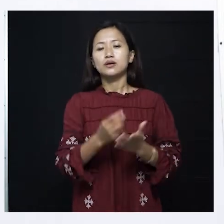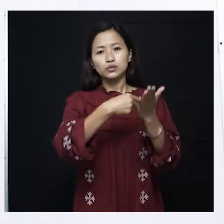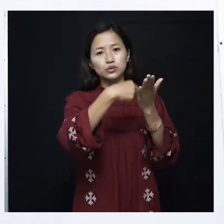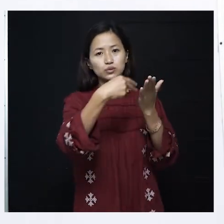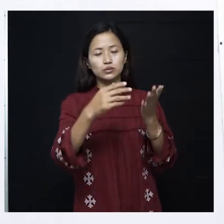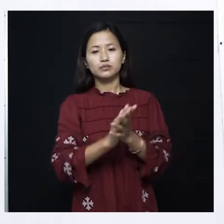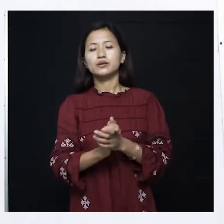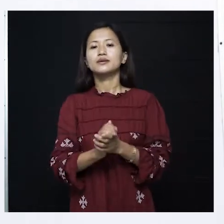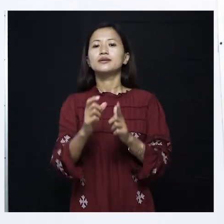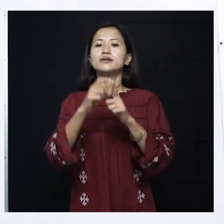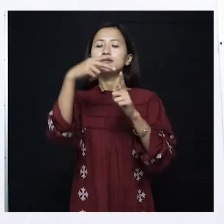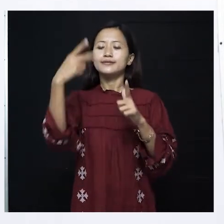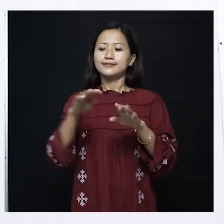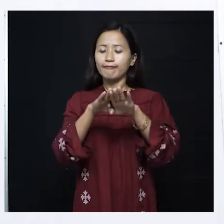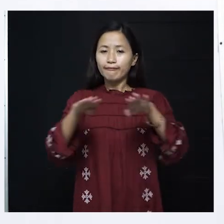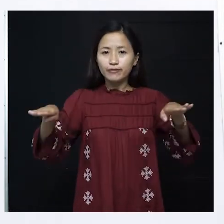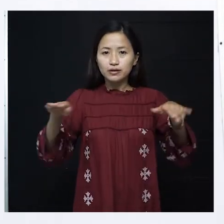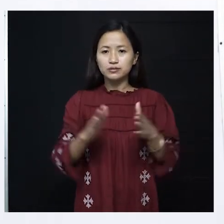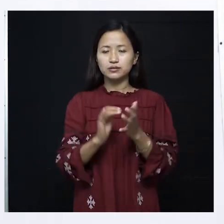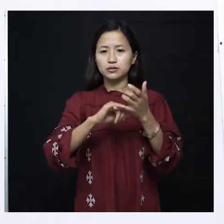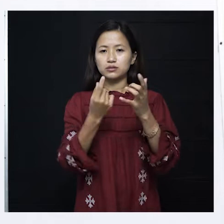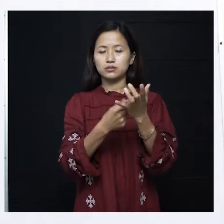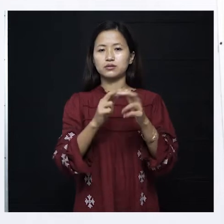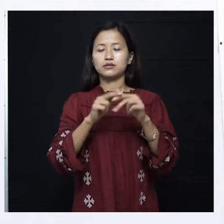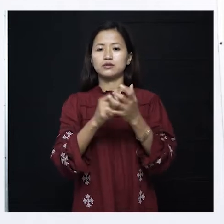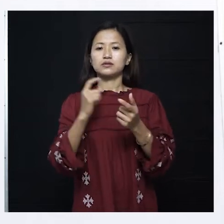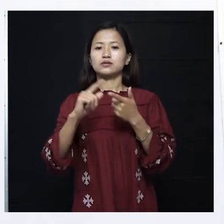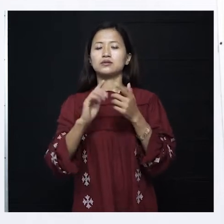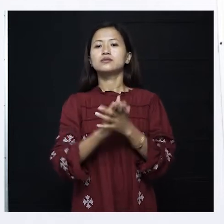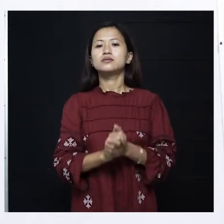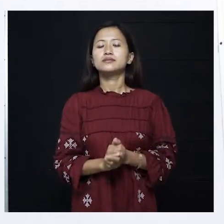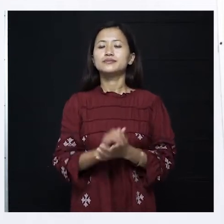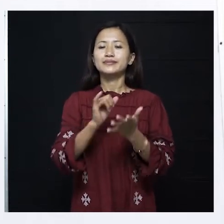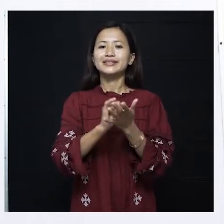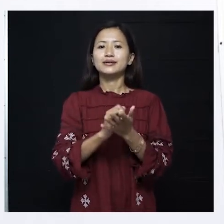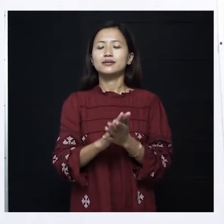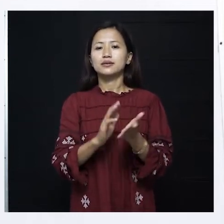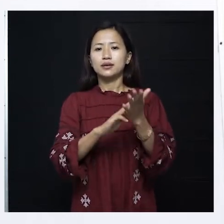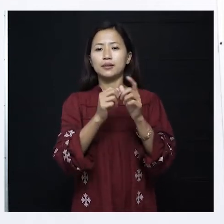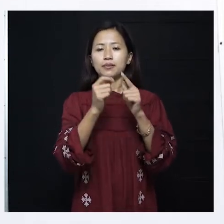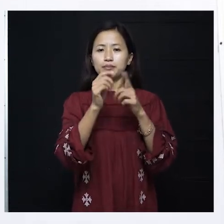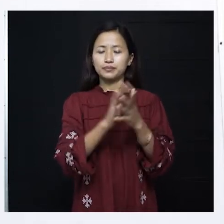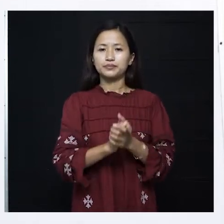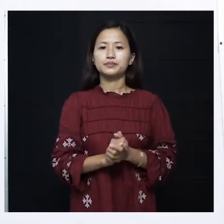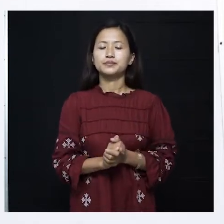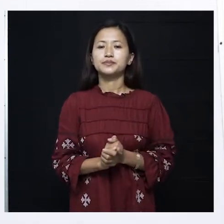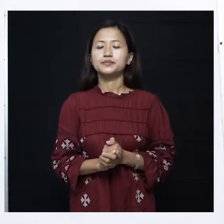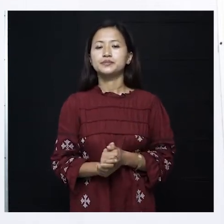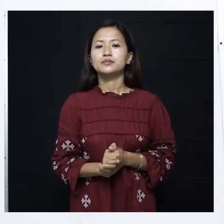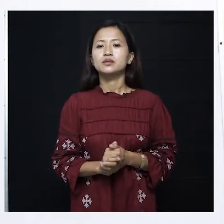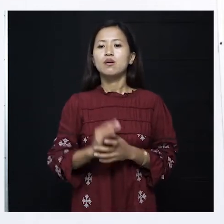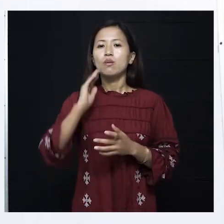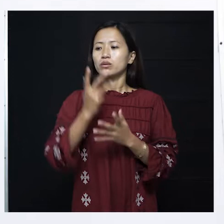to a scale on a flat surface. So that is called as a map, okay? Then